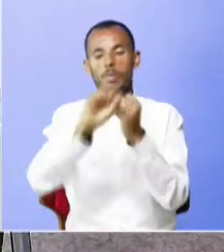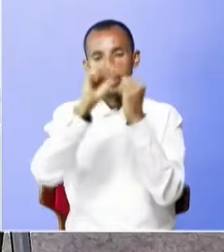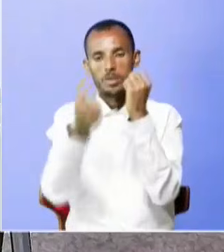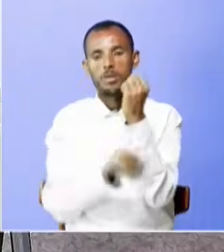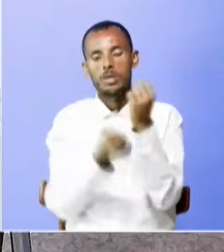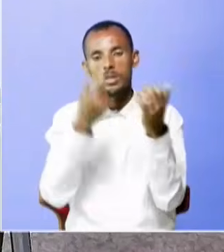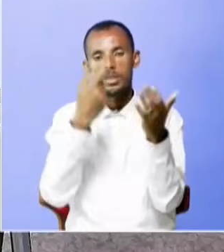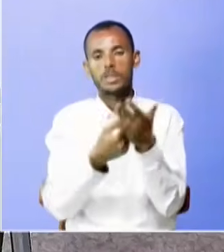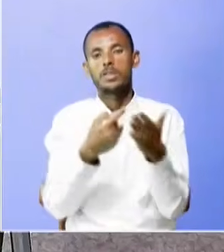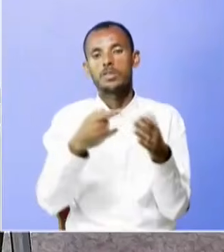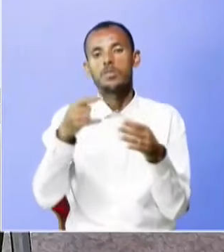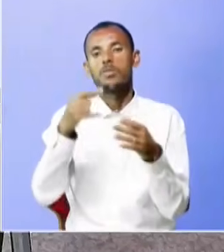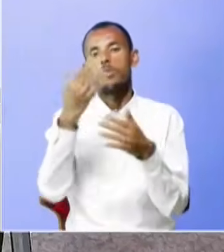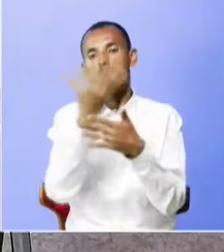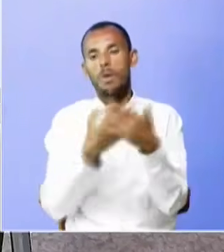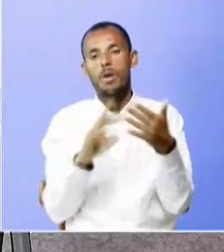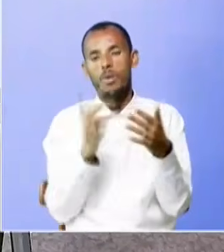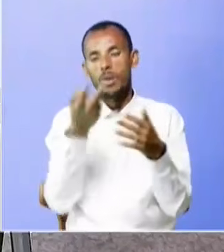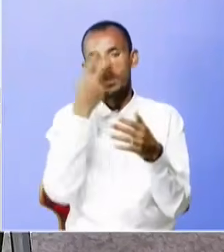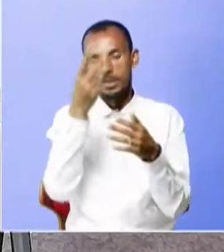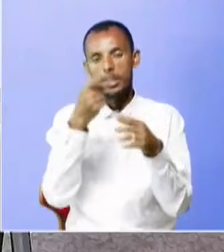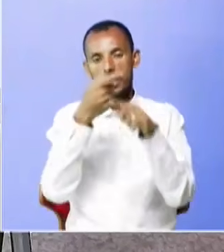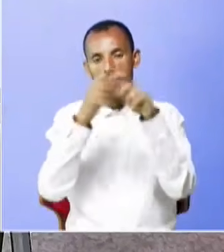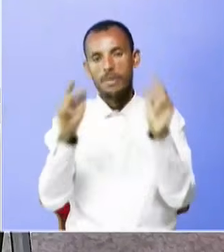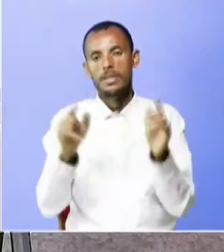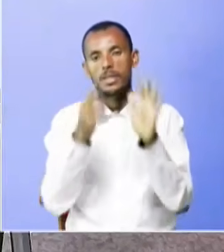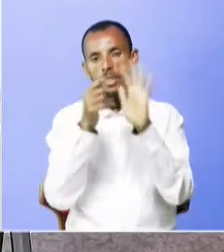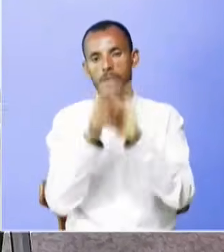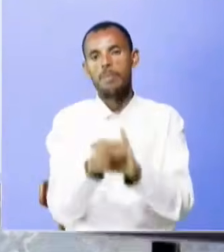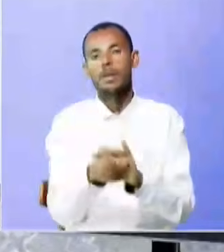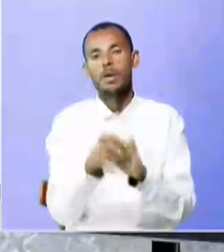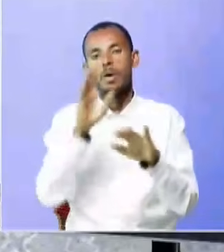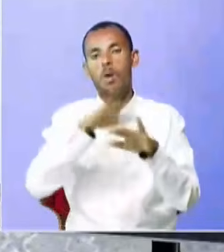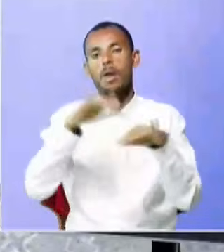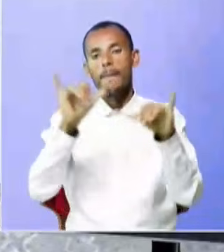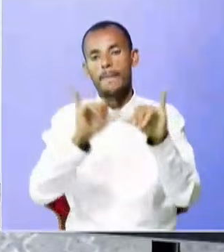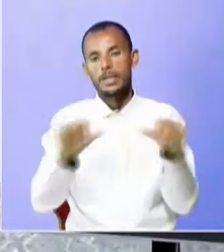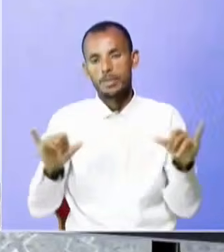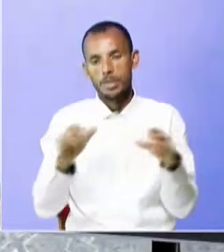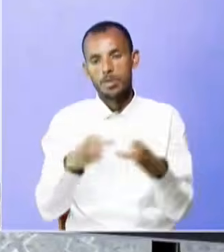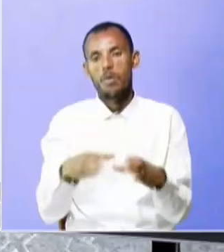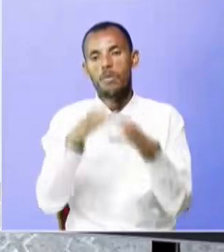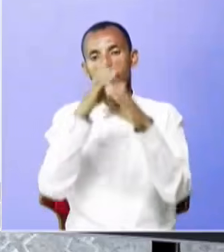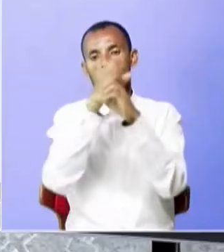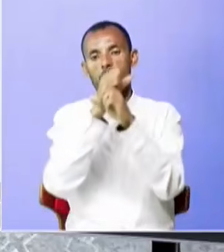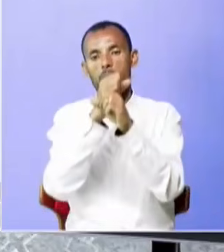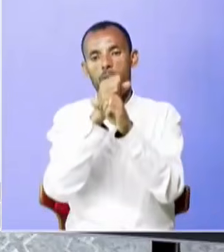this formula, we will see different examples on measurements of a cone.